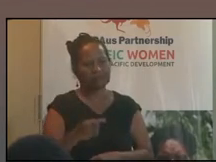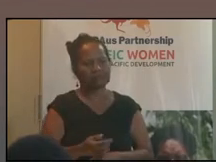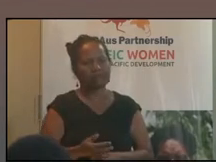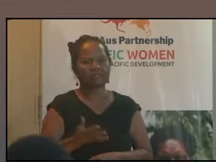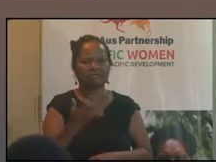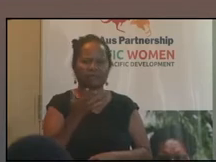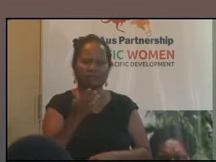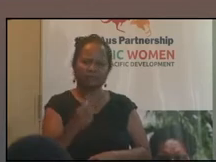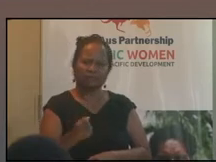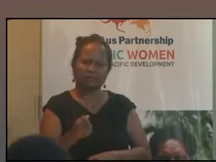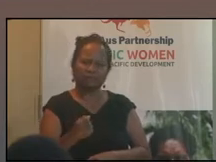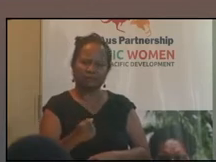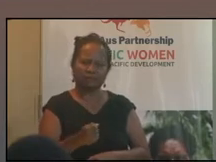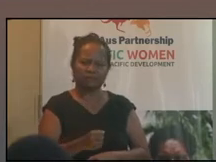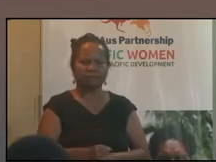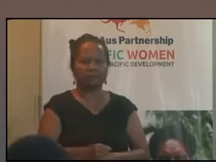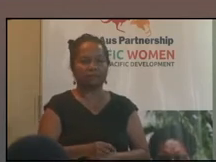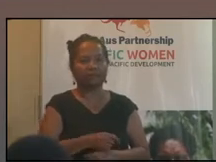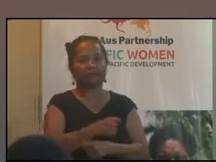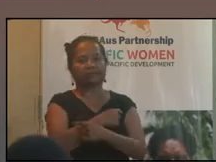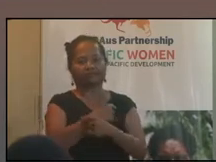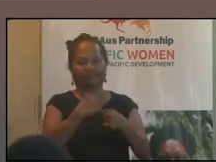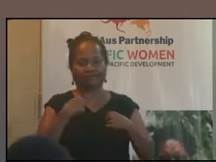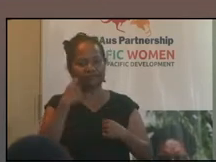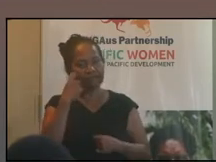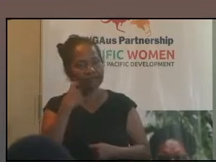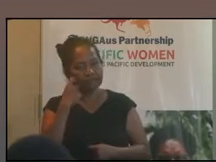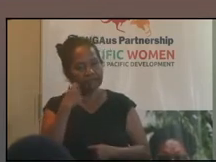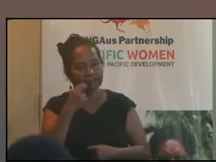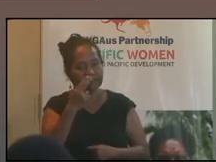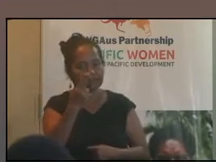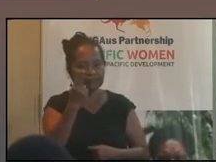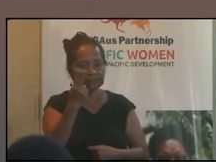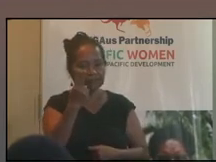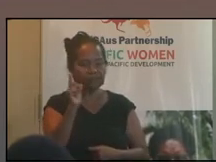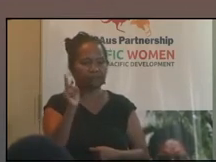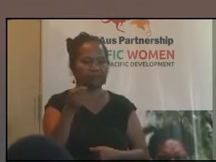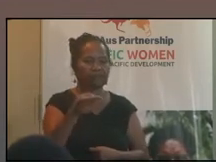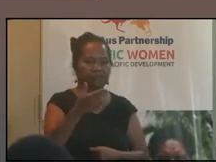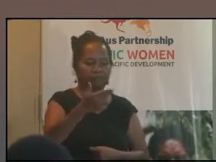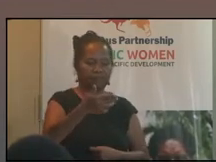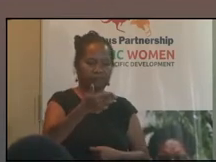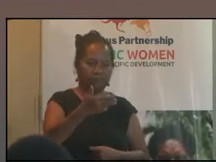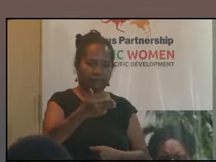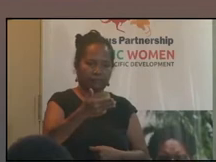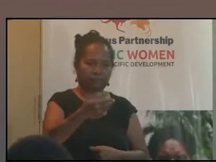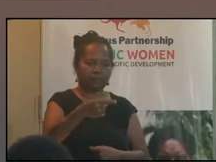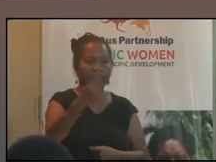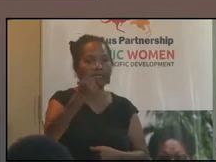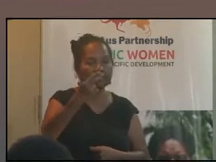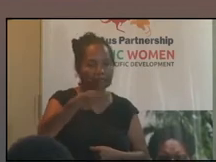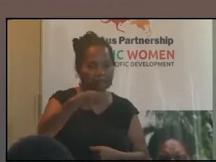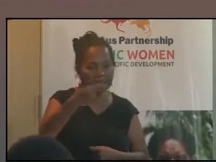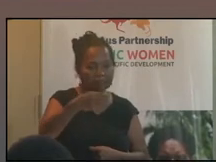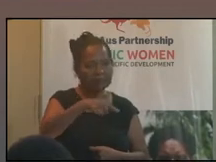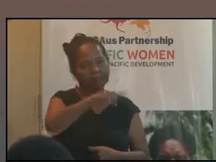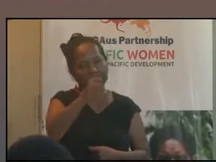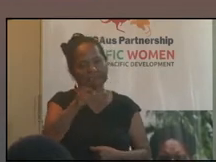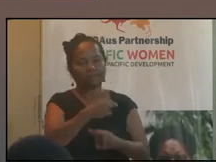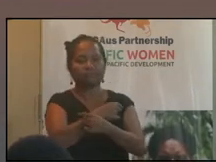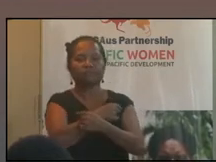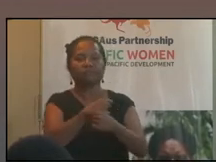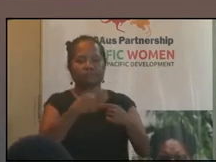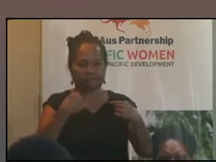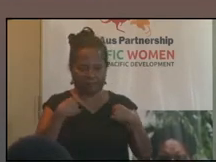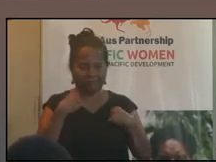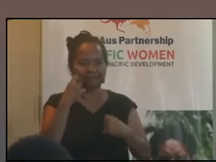and rectify the problem. So we tried it in 2009. We didn't succeed. 2011, we did succeed, but